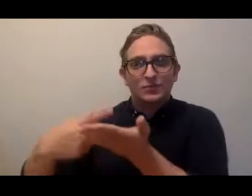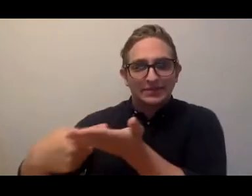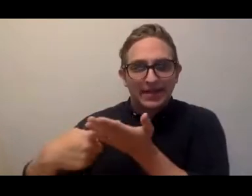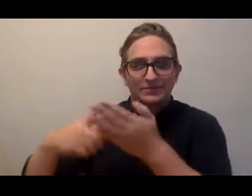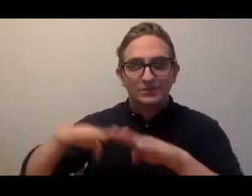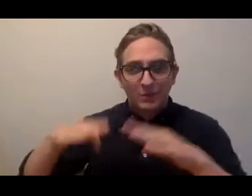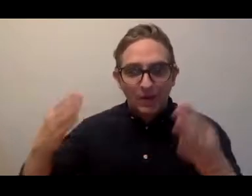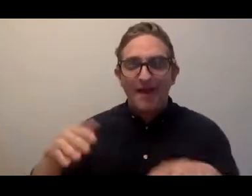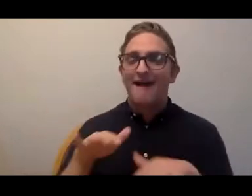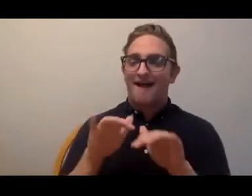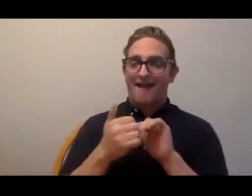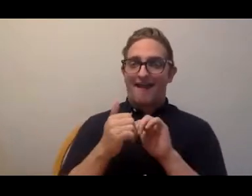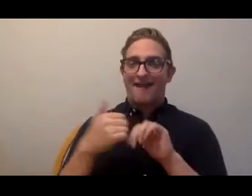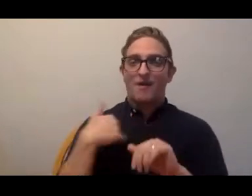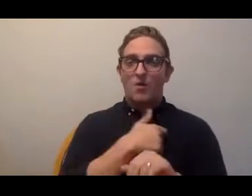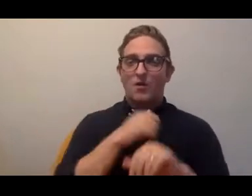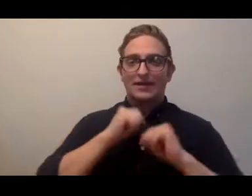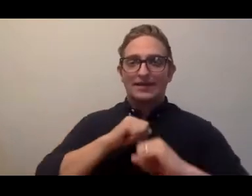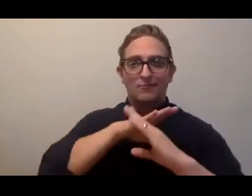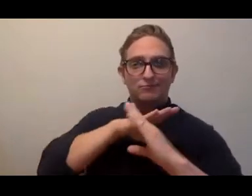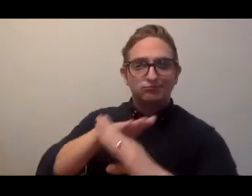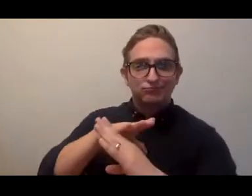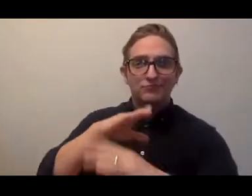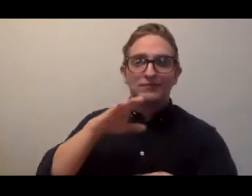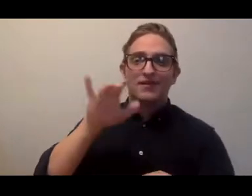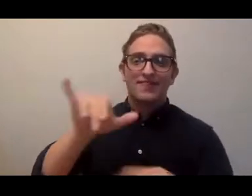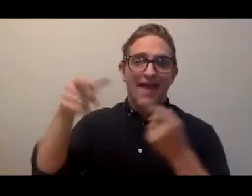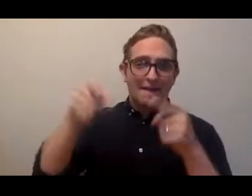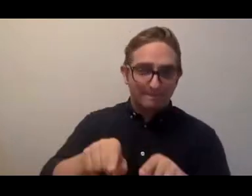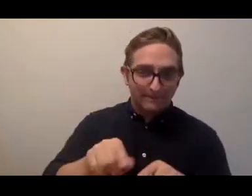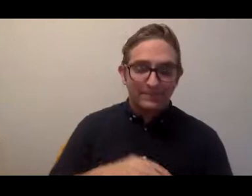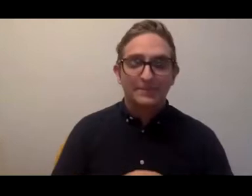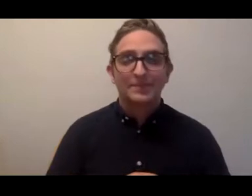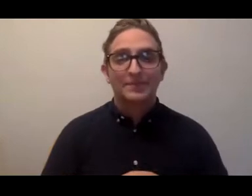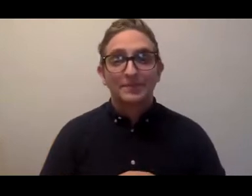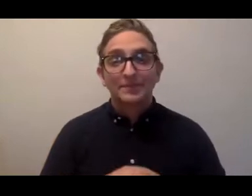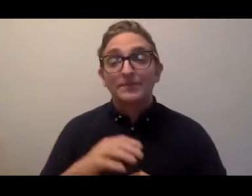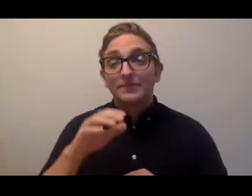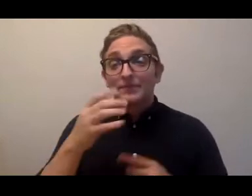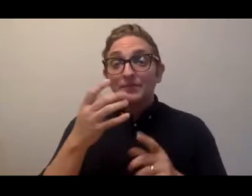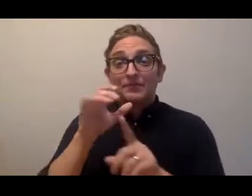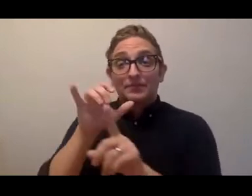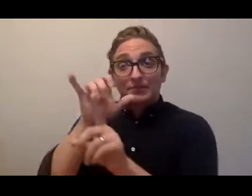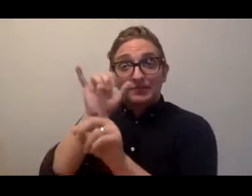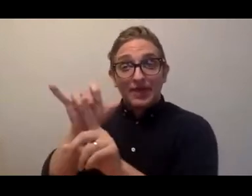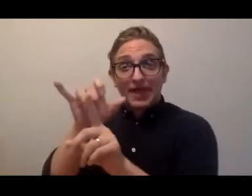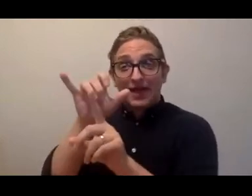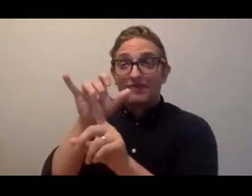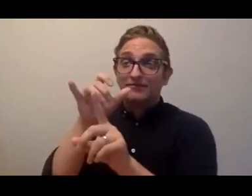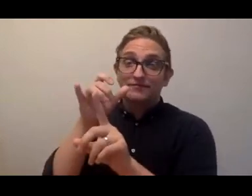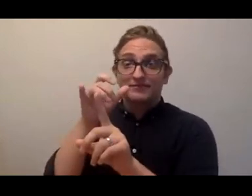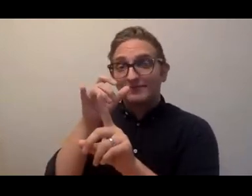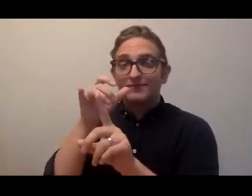How do we stop from letting that happen? Like, and that kind of gets at least some